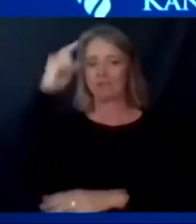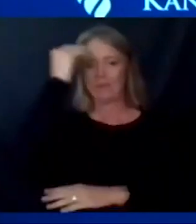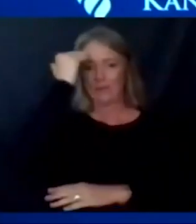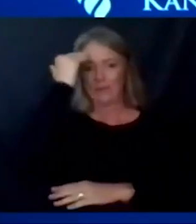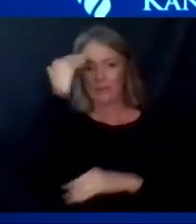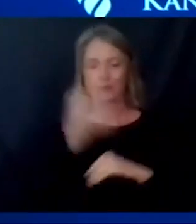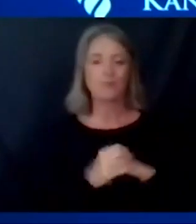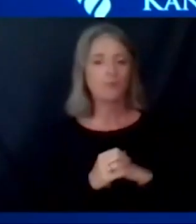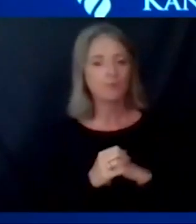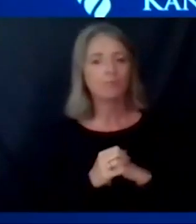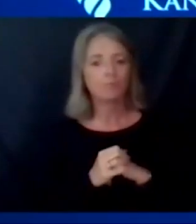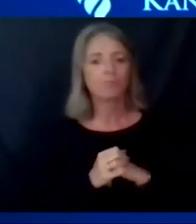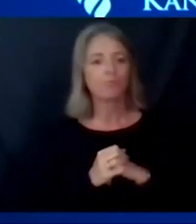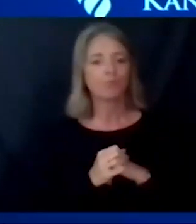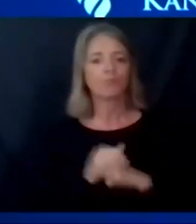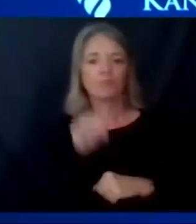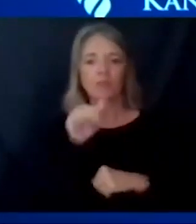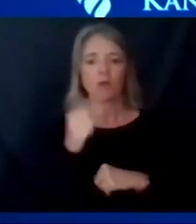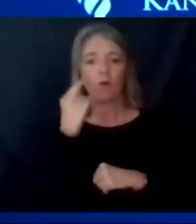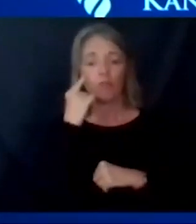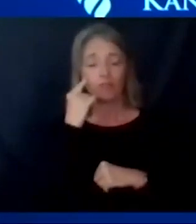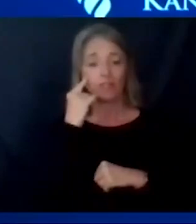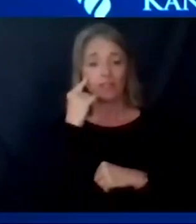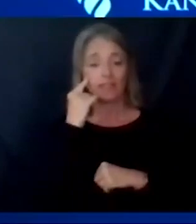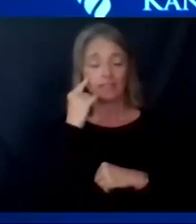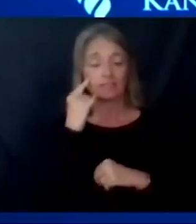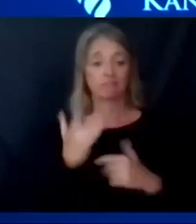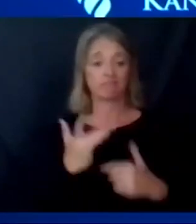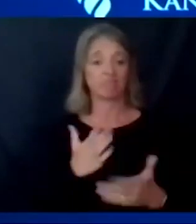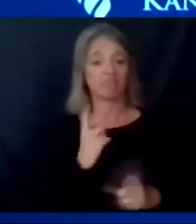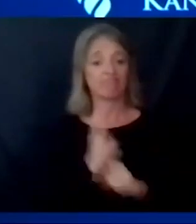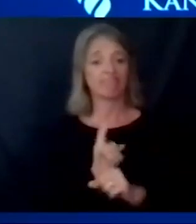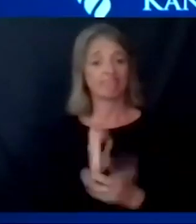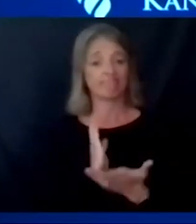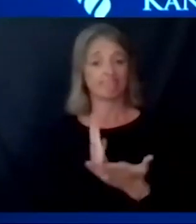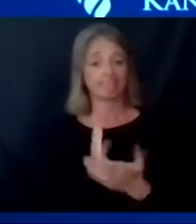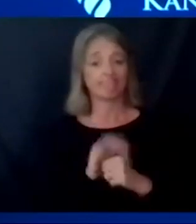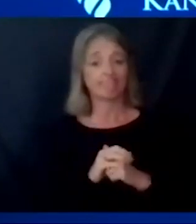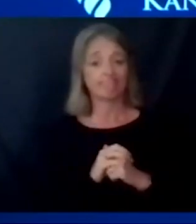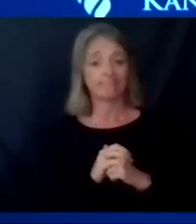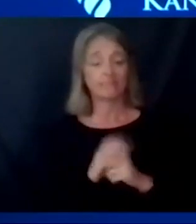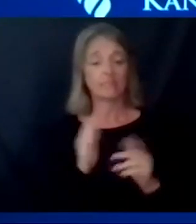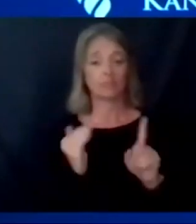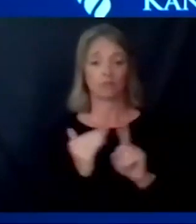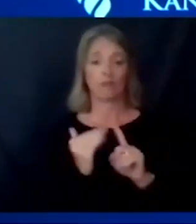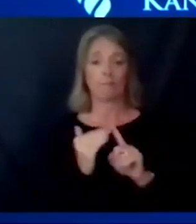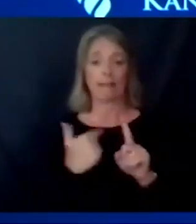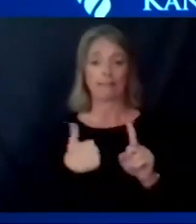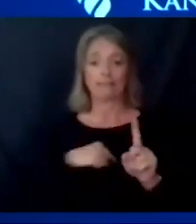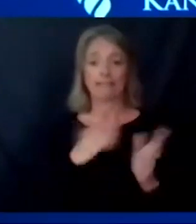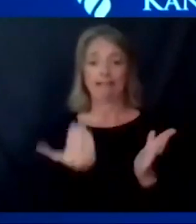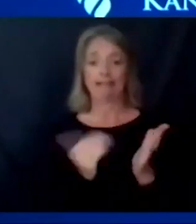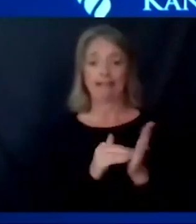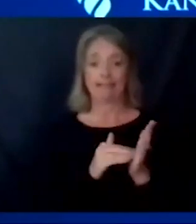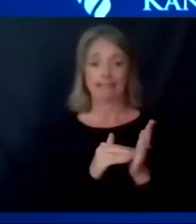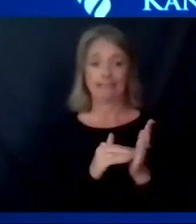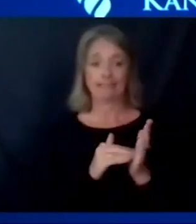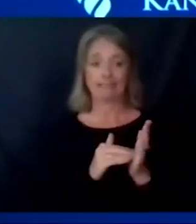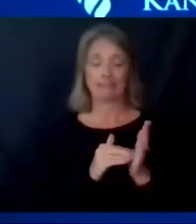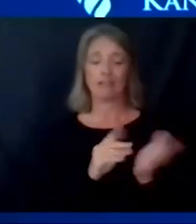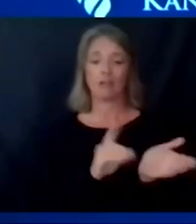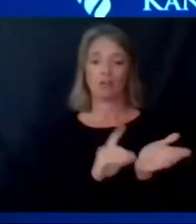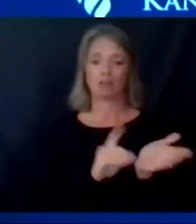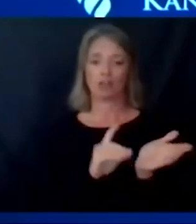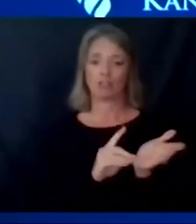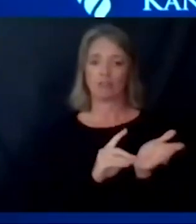don't think I think that's right. And it reminds me, again, I often reference I've been a doctor approximately a very long time. We